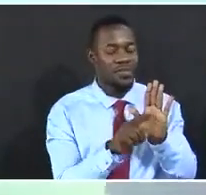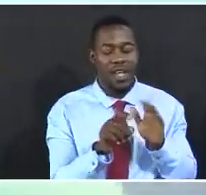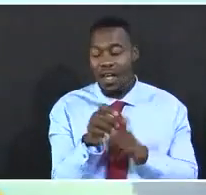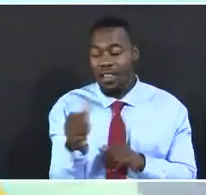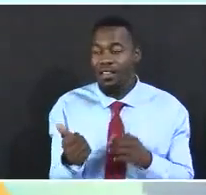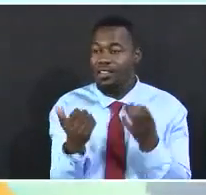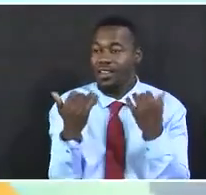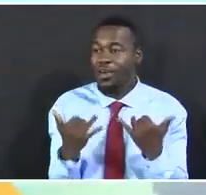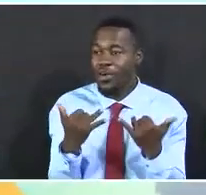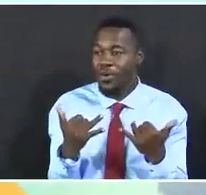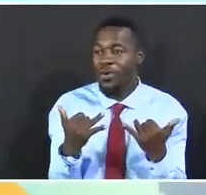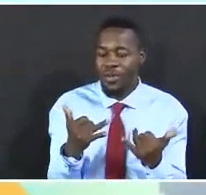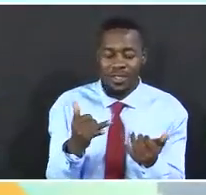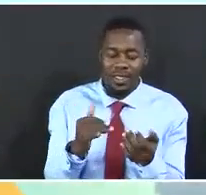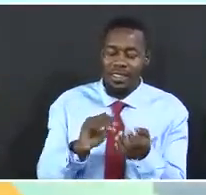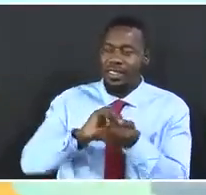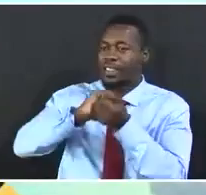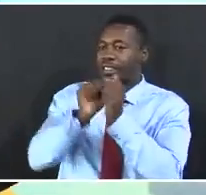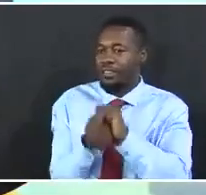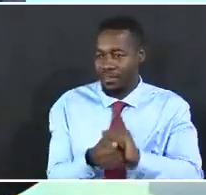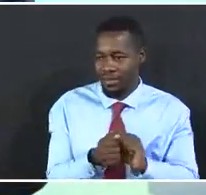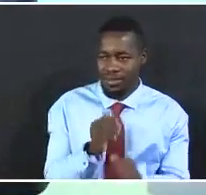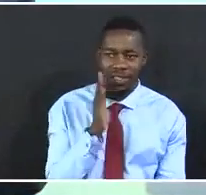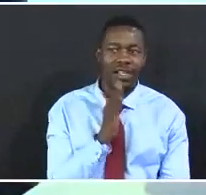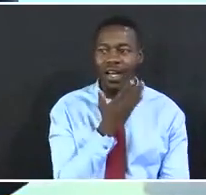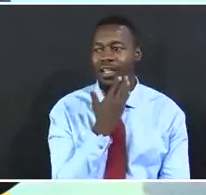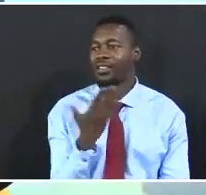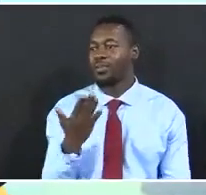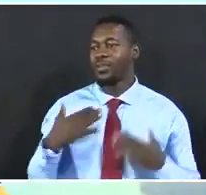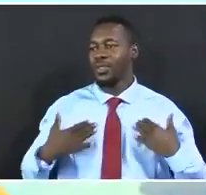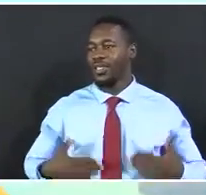know, Solomon calls vanity.